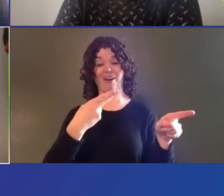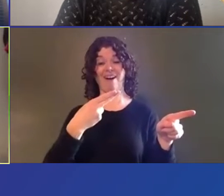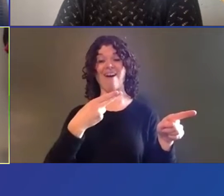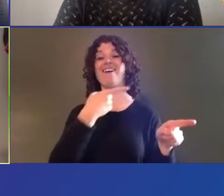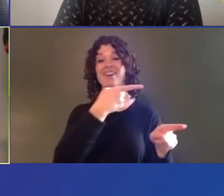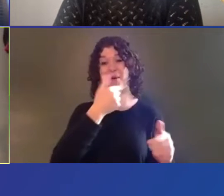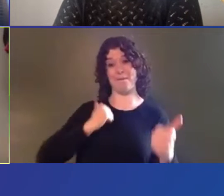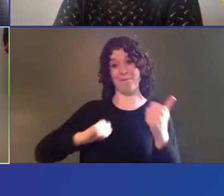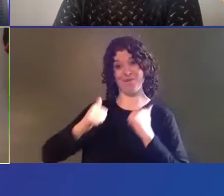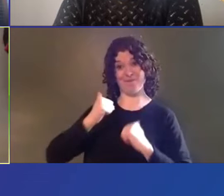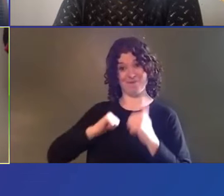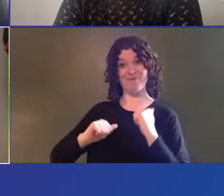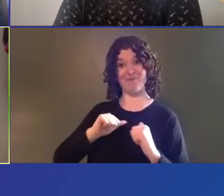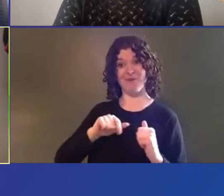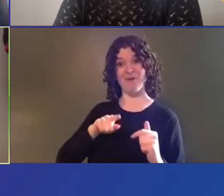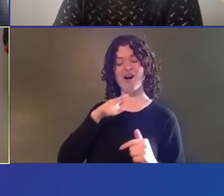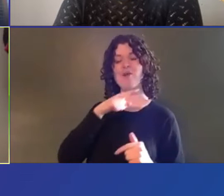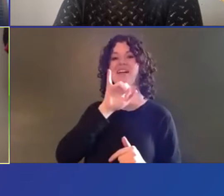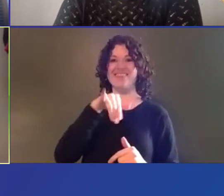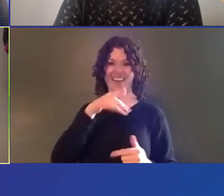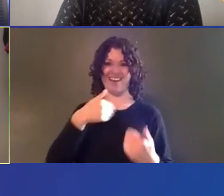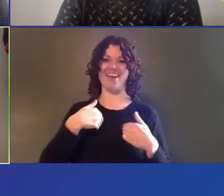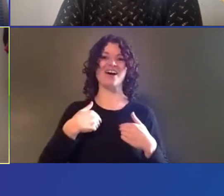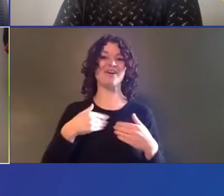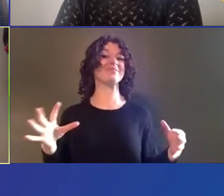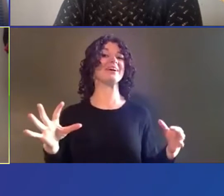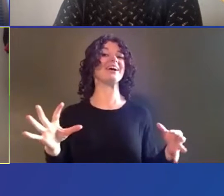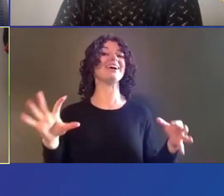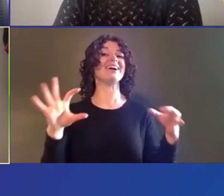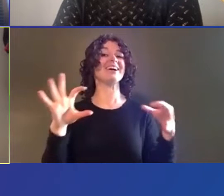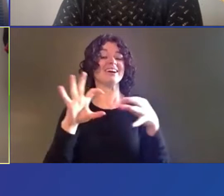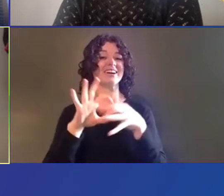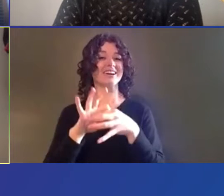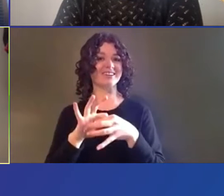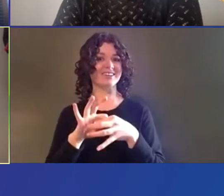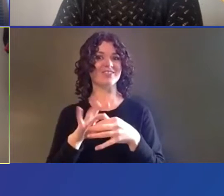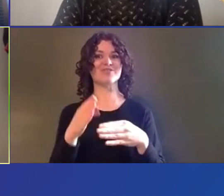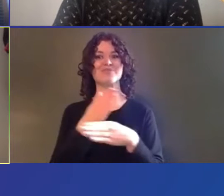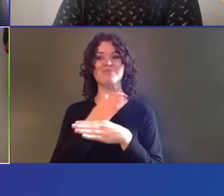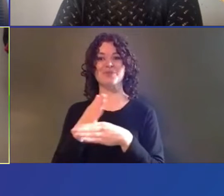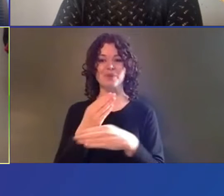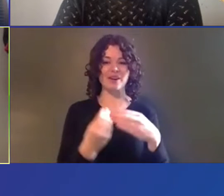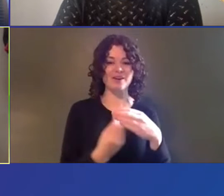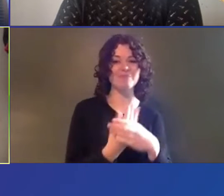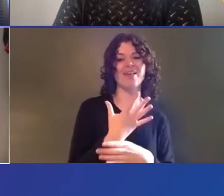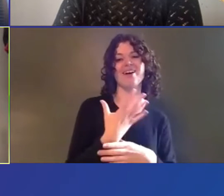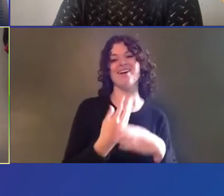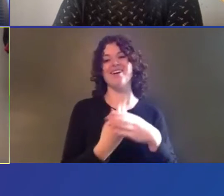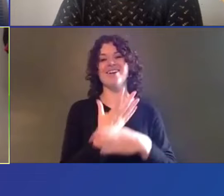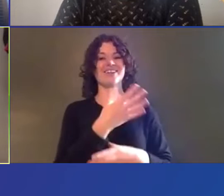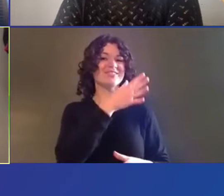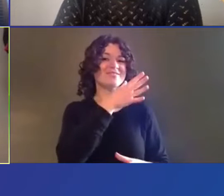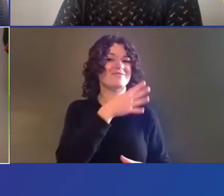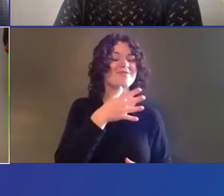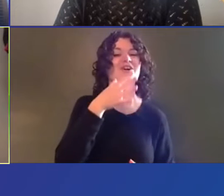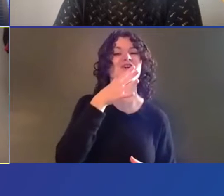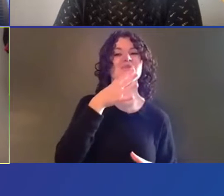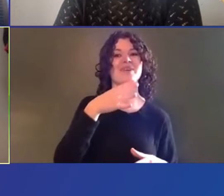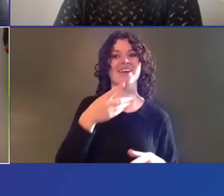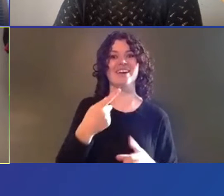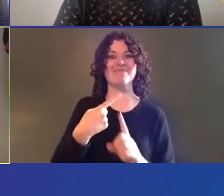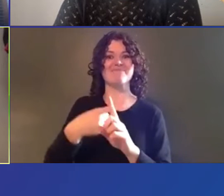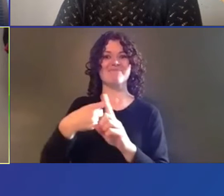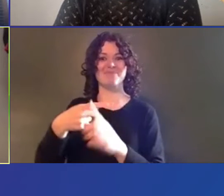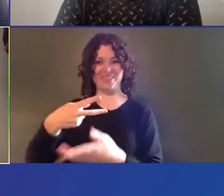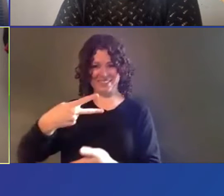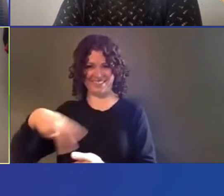interesting connection between her experience and knowledge in plants and gardening and dance. So I